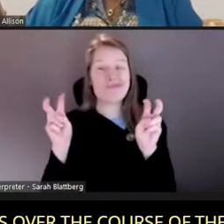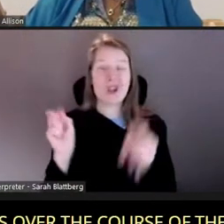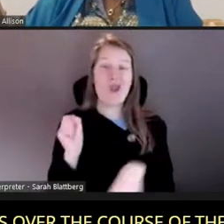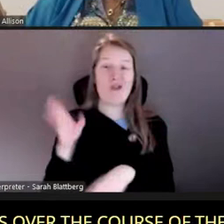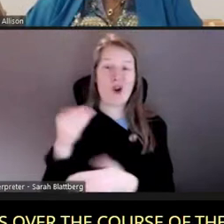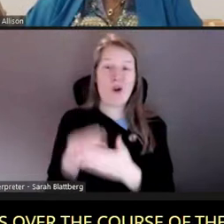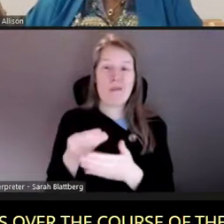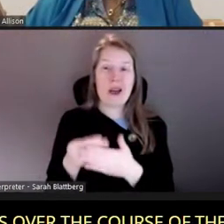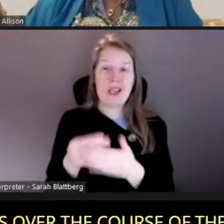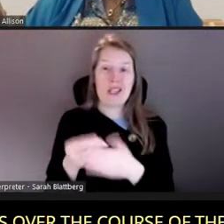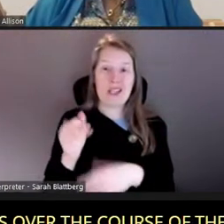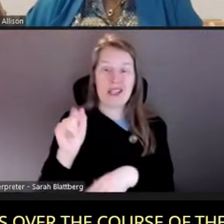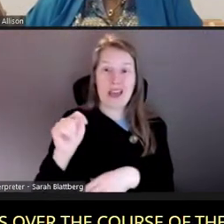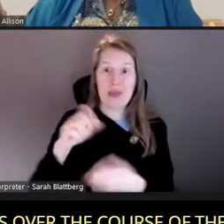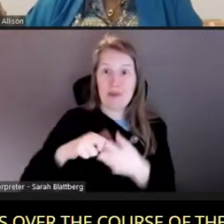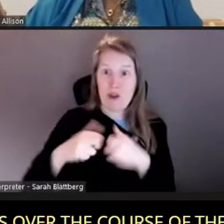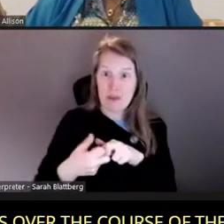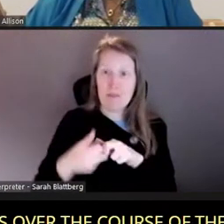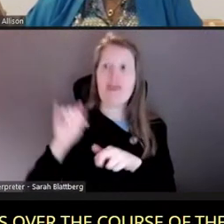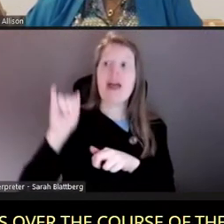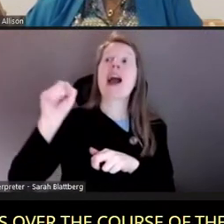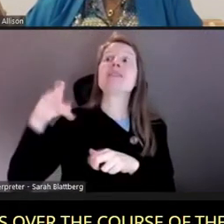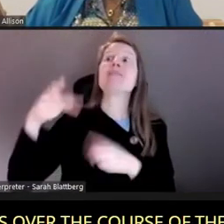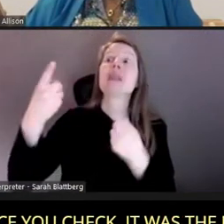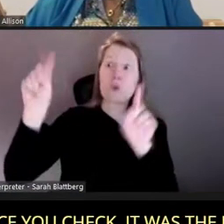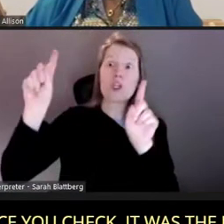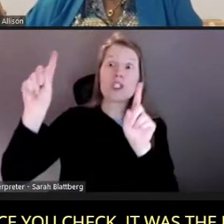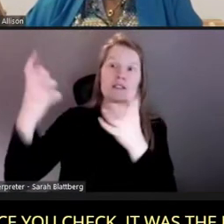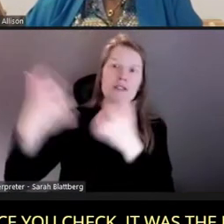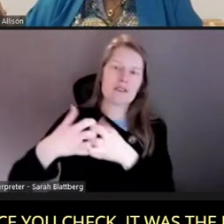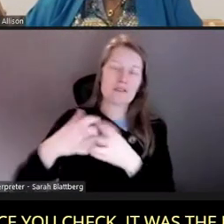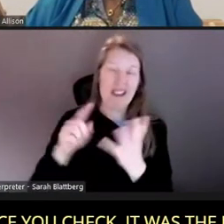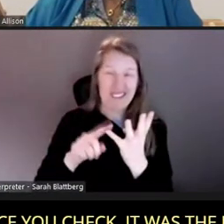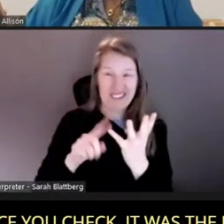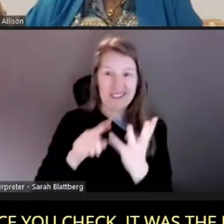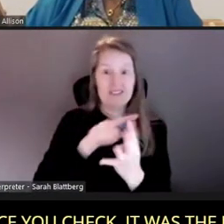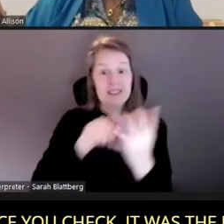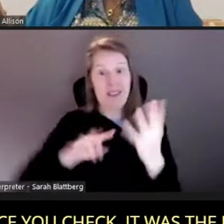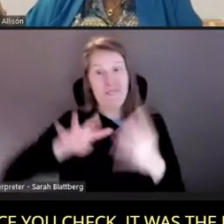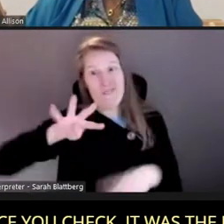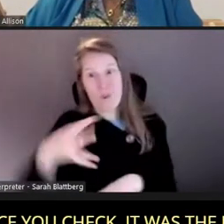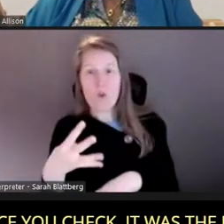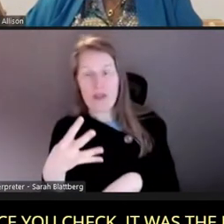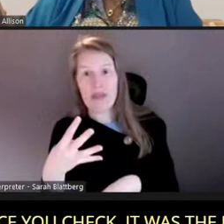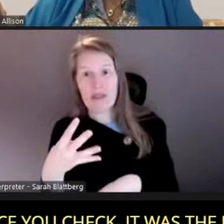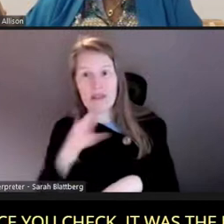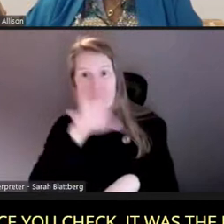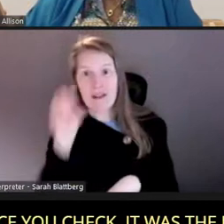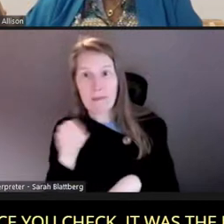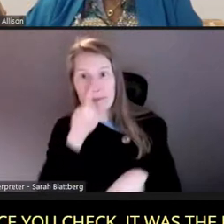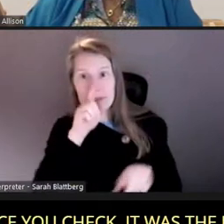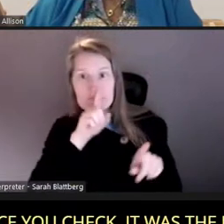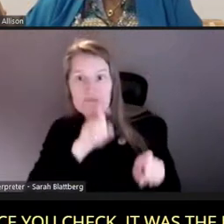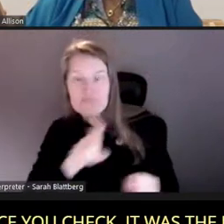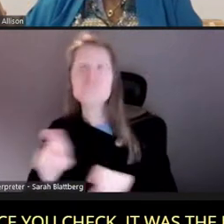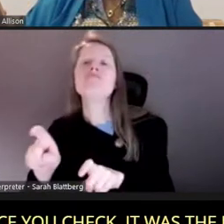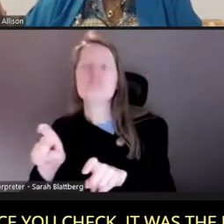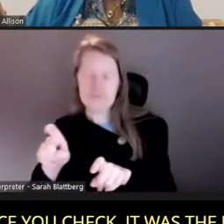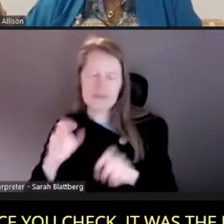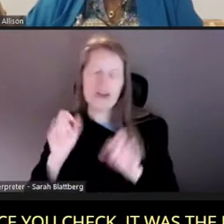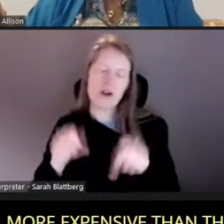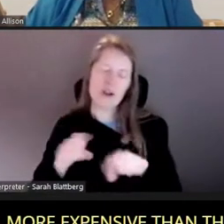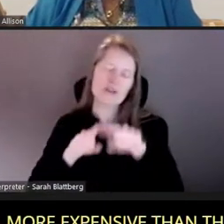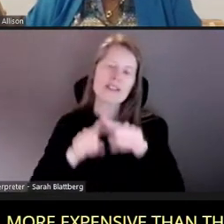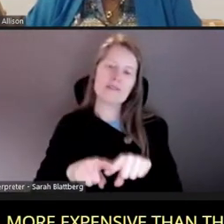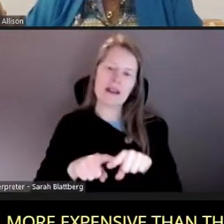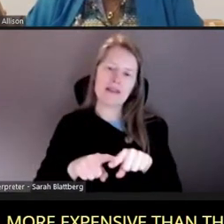an ISP that could do what I wanted. But it took four tries to find something that was regularly, dependably, all